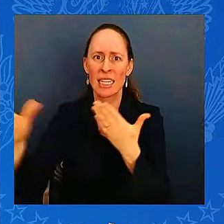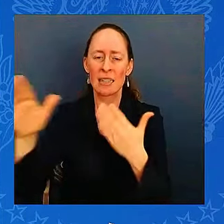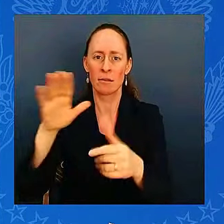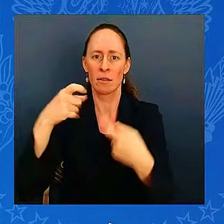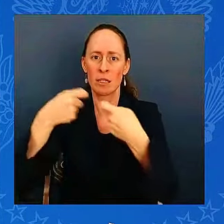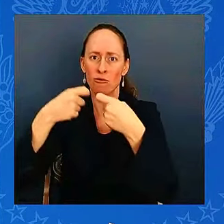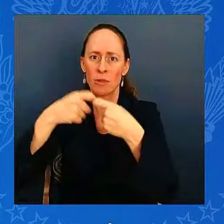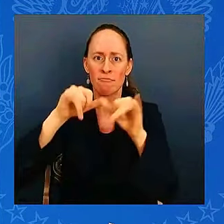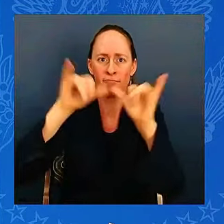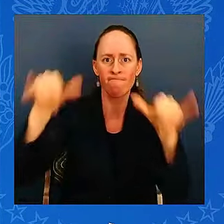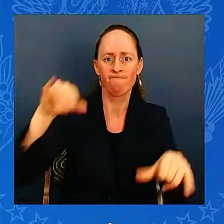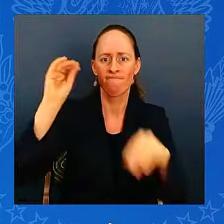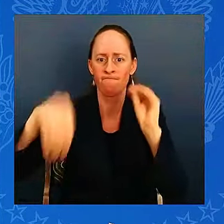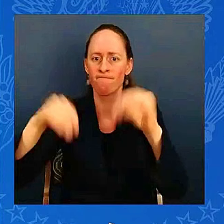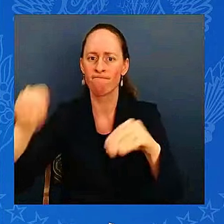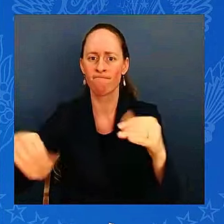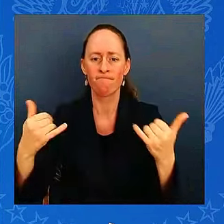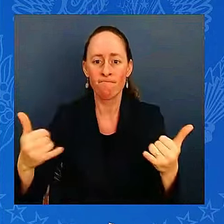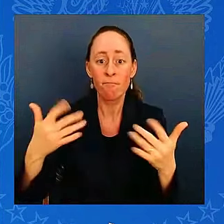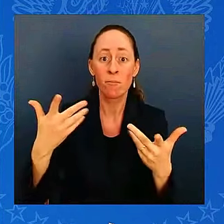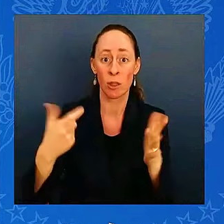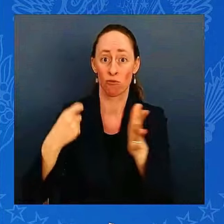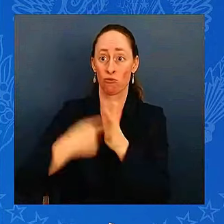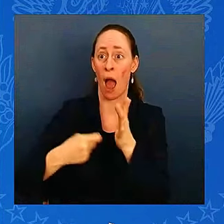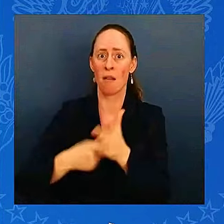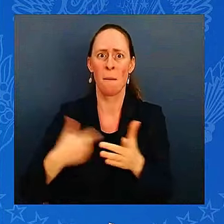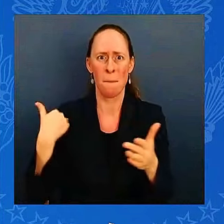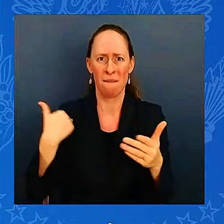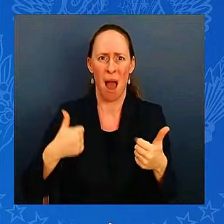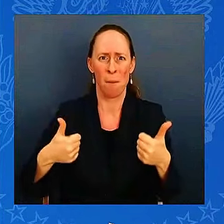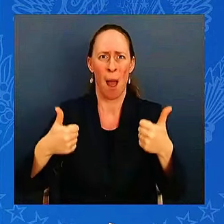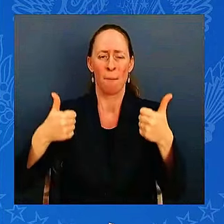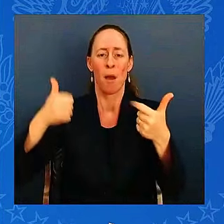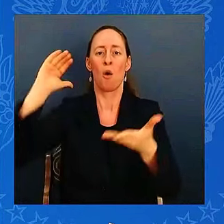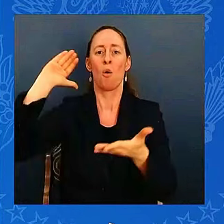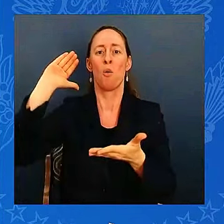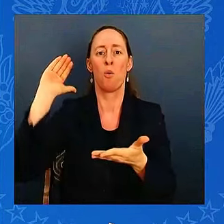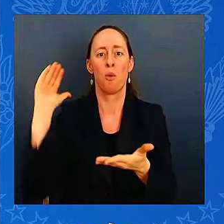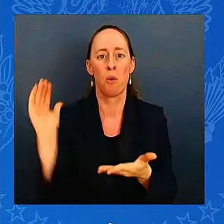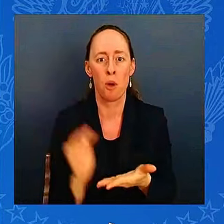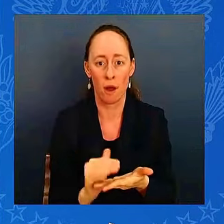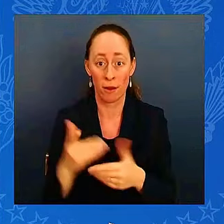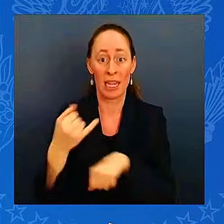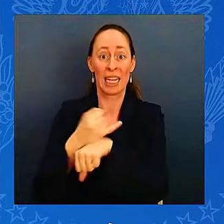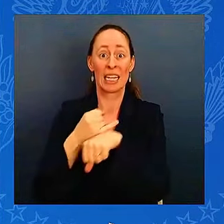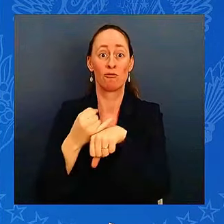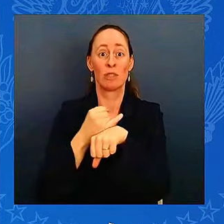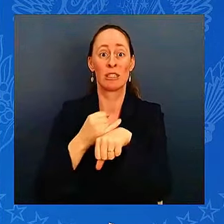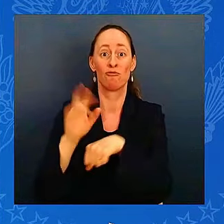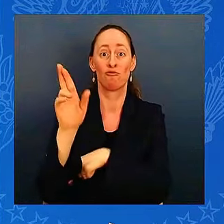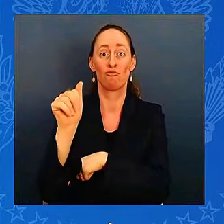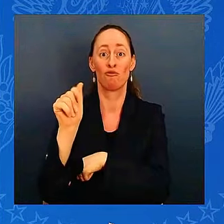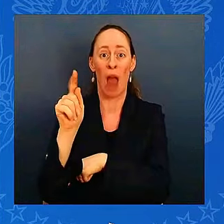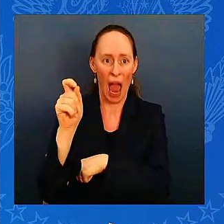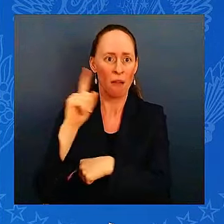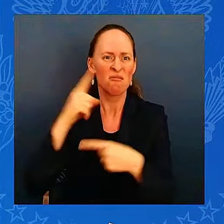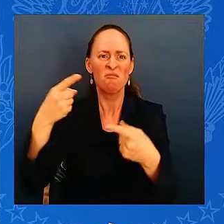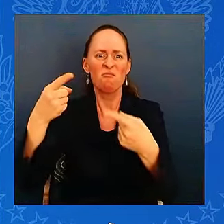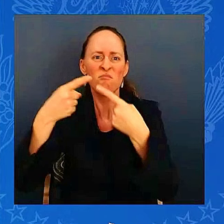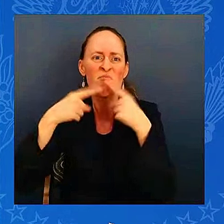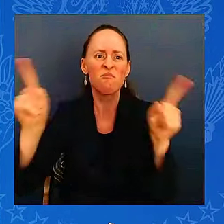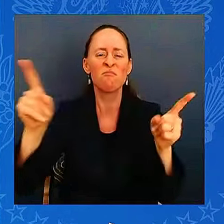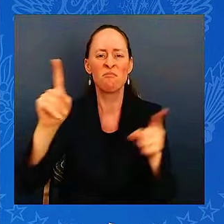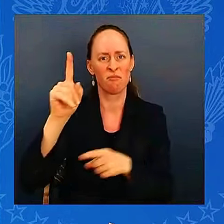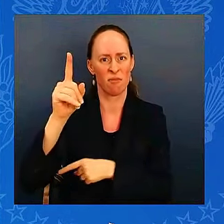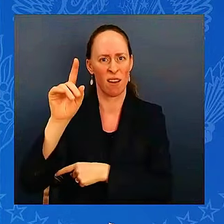announced lowering interest rates, and I predict they'll go further down. We should give business even more confidence to invest trillions of dollars that